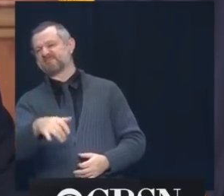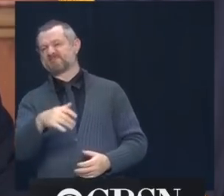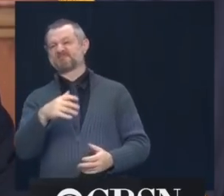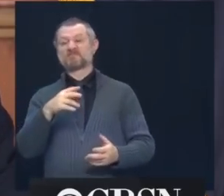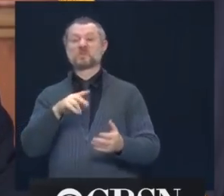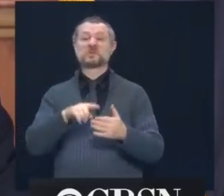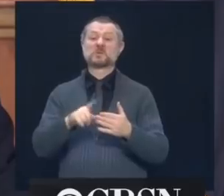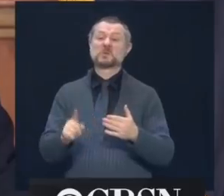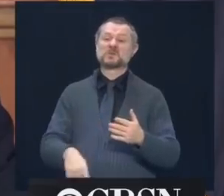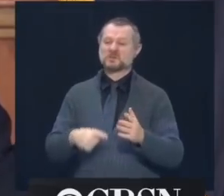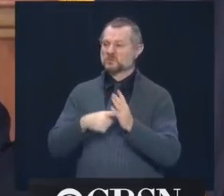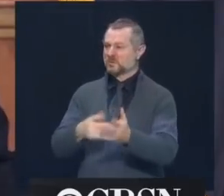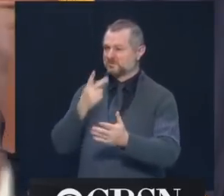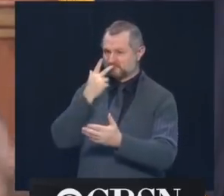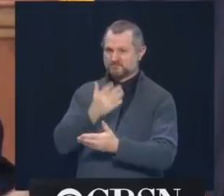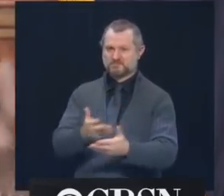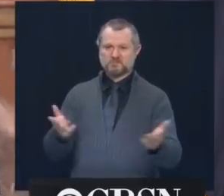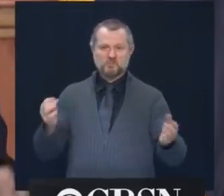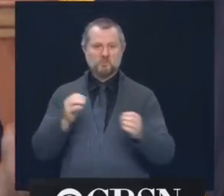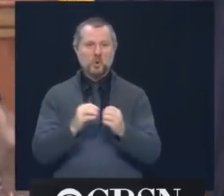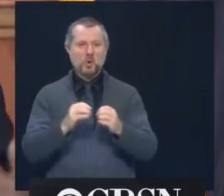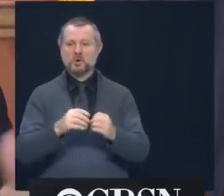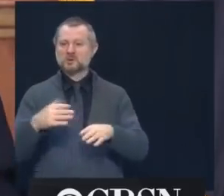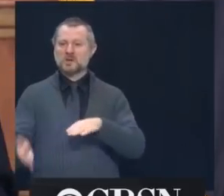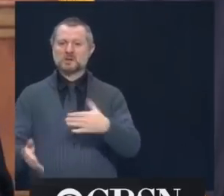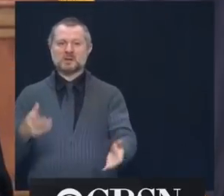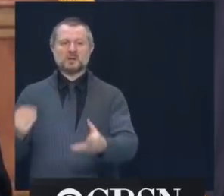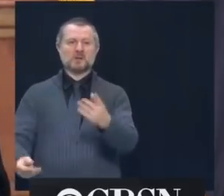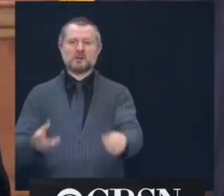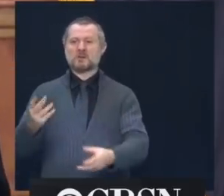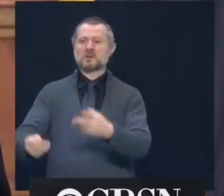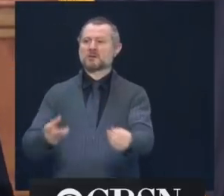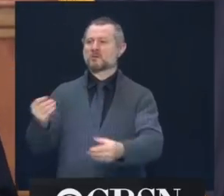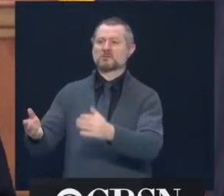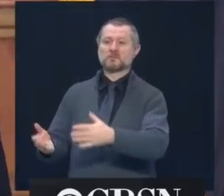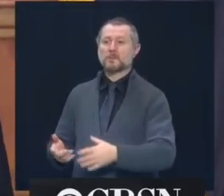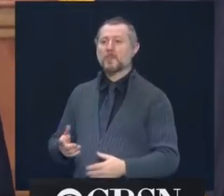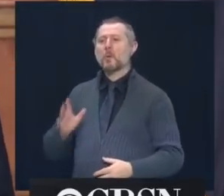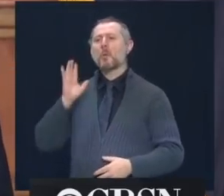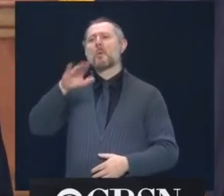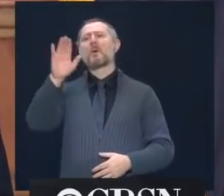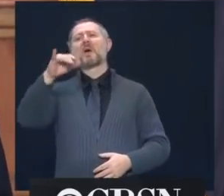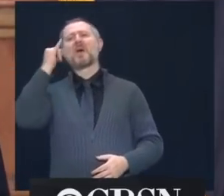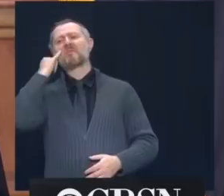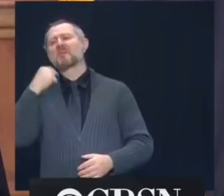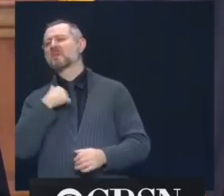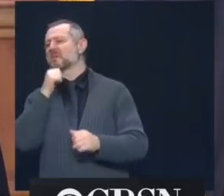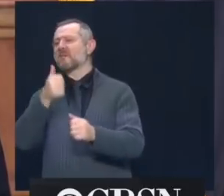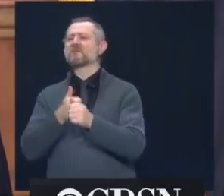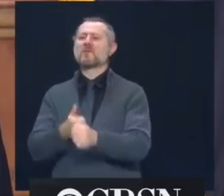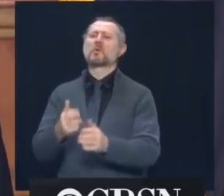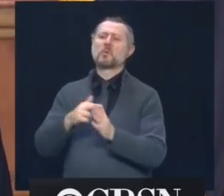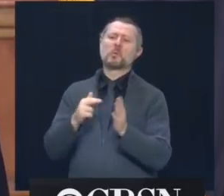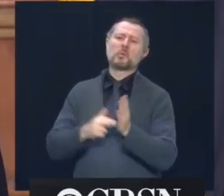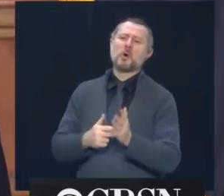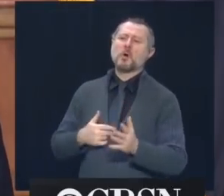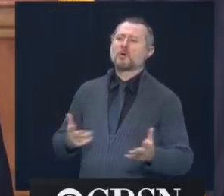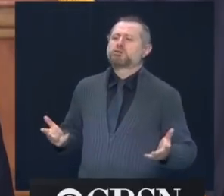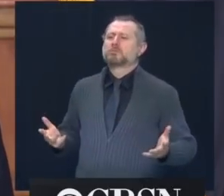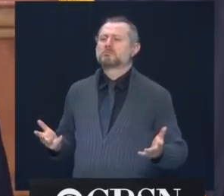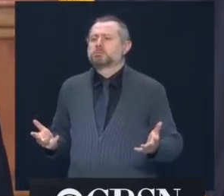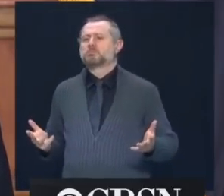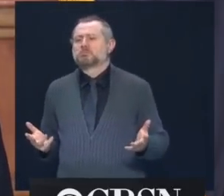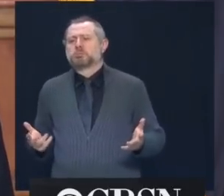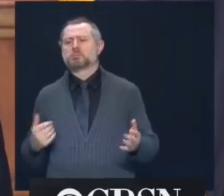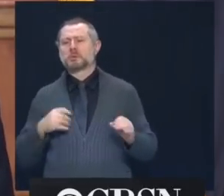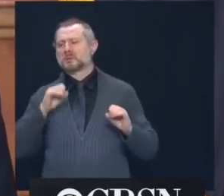people dying, right? Well, maybe if we don't follow the rules, it won't matter. Okay, let's try it,